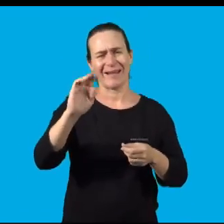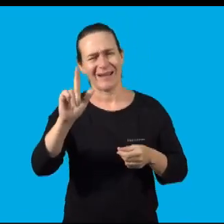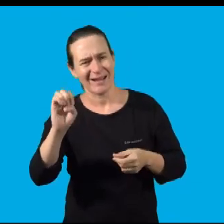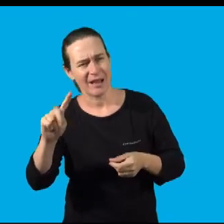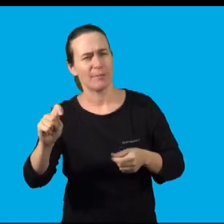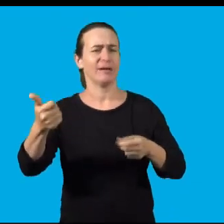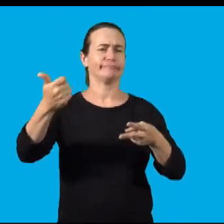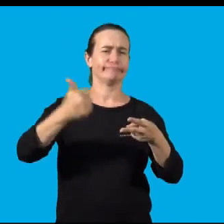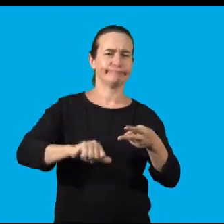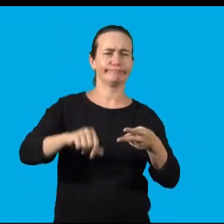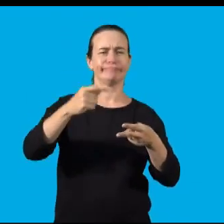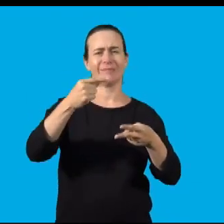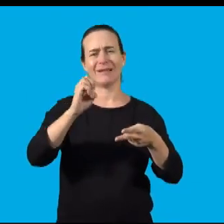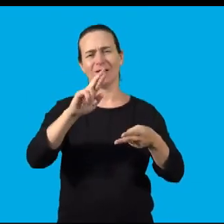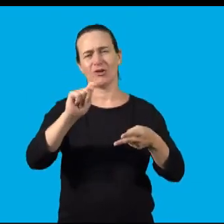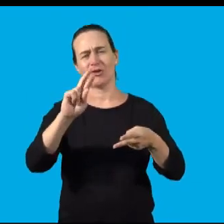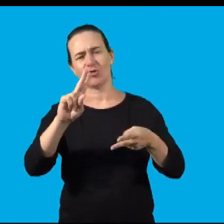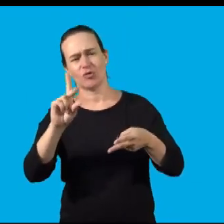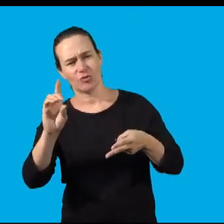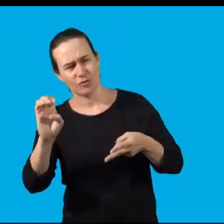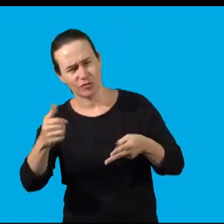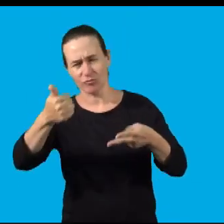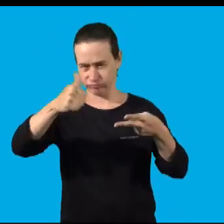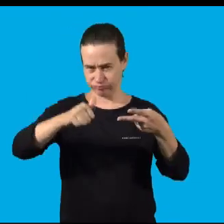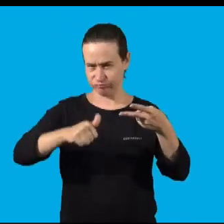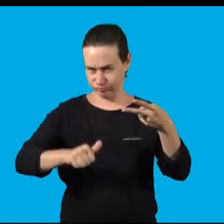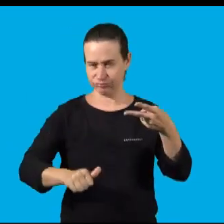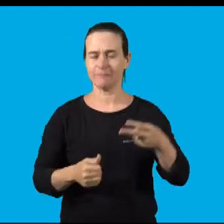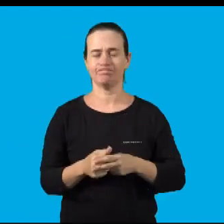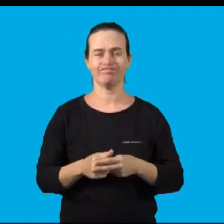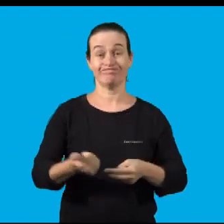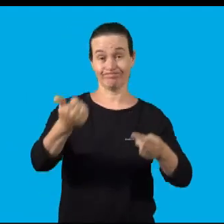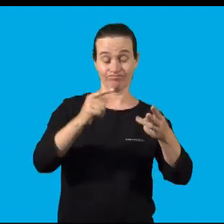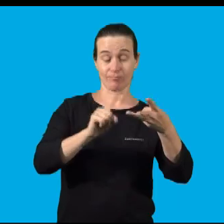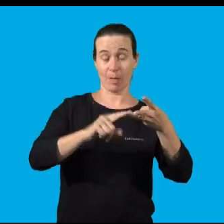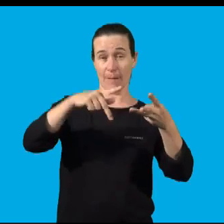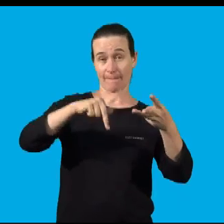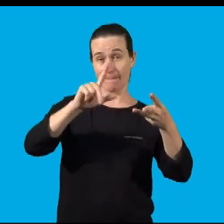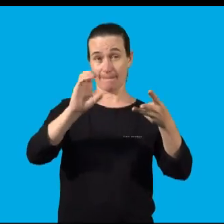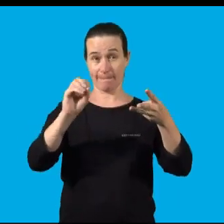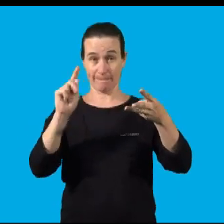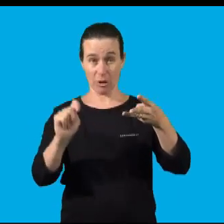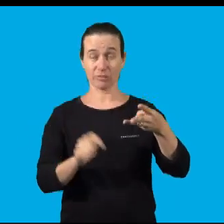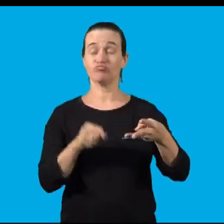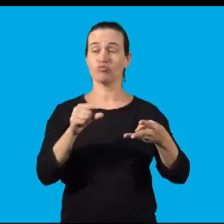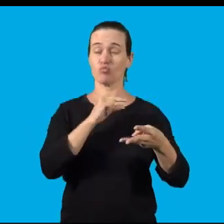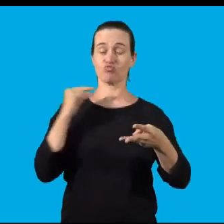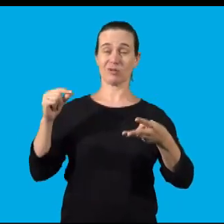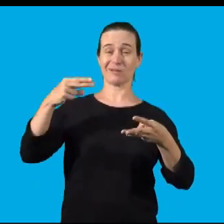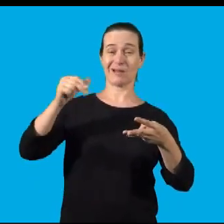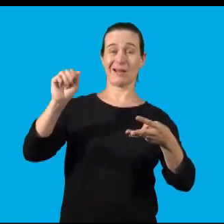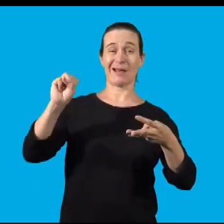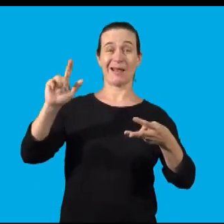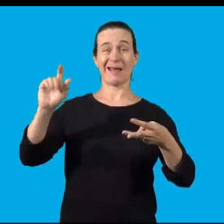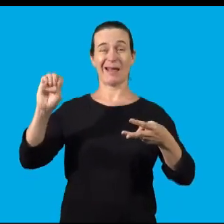Ophelia, Laertes, Horatio, the Ghost, Rosencrantz and Guildenstern, and Fortinbras. The plot. Prince Hamlet seeks to